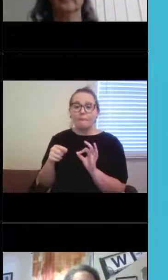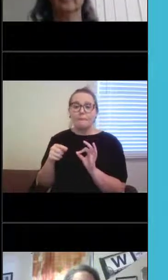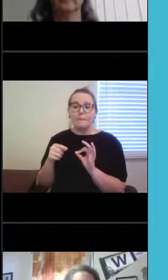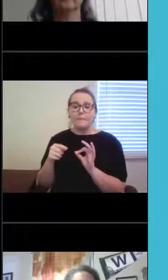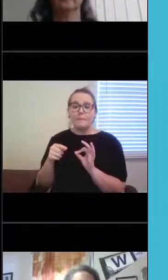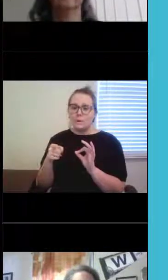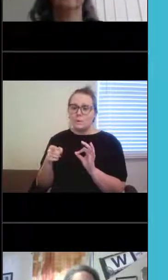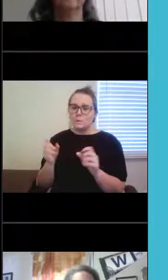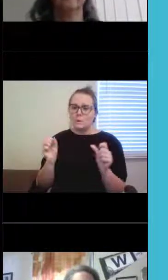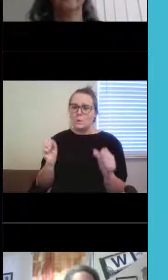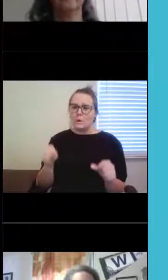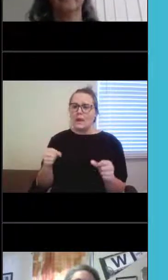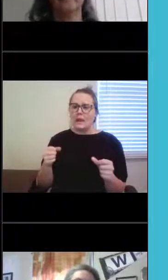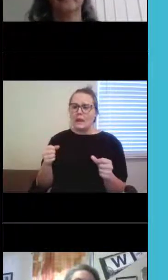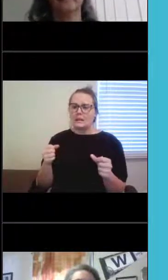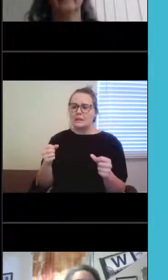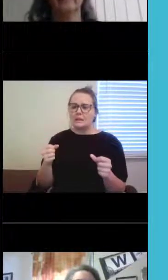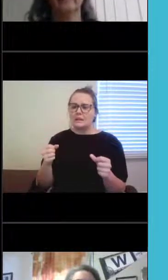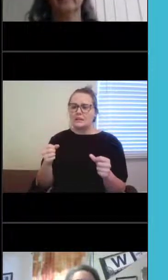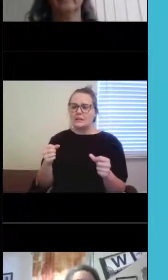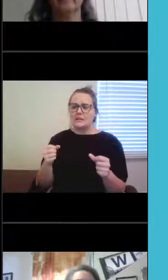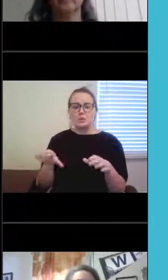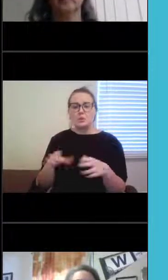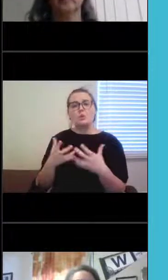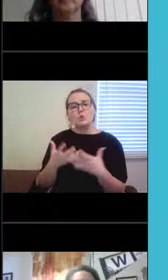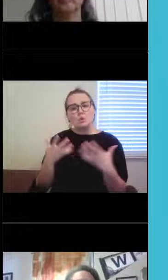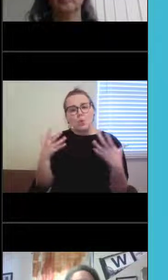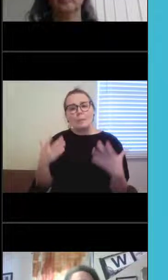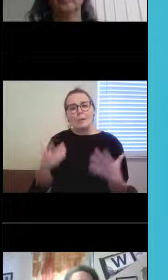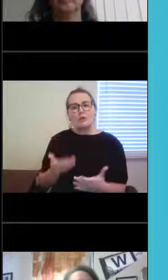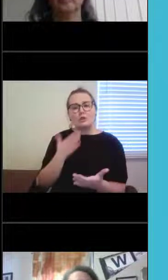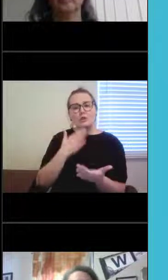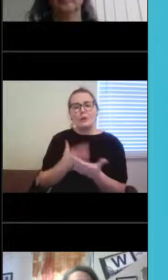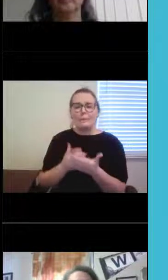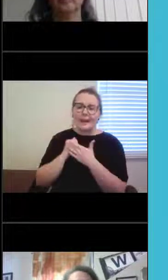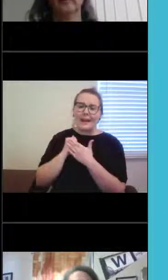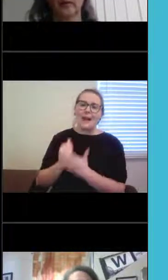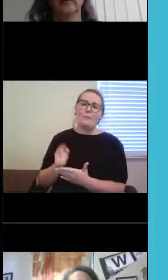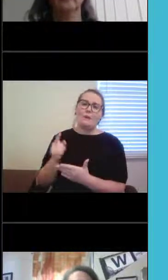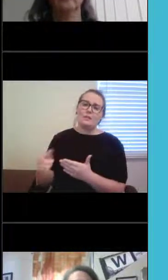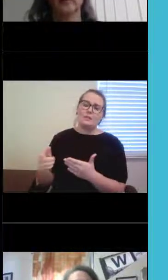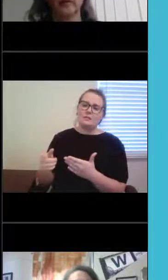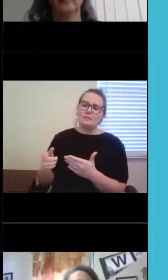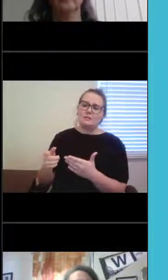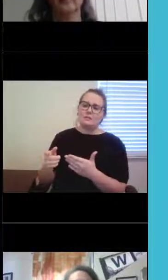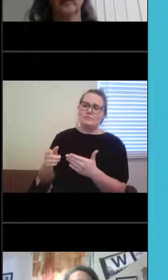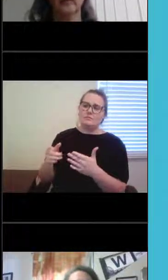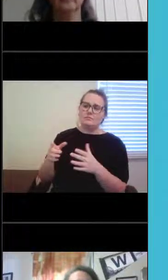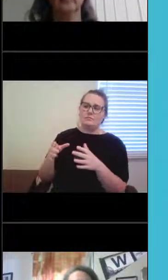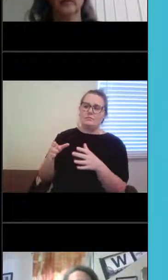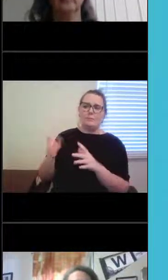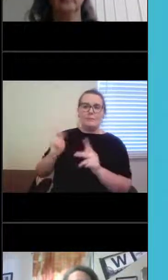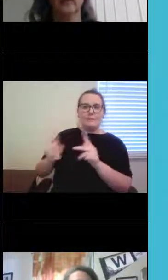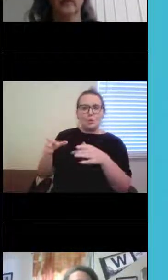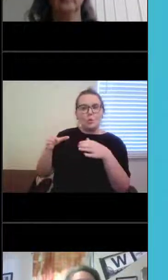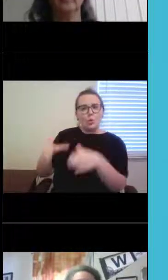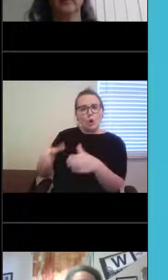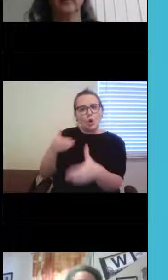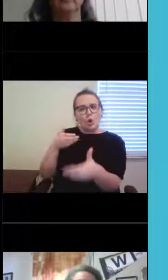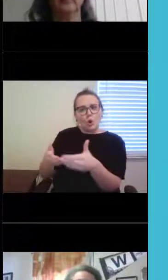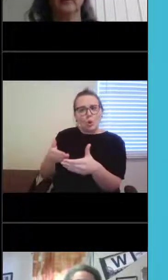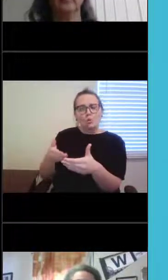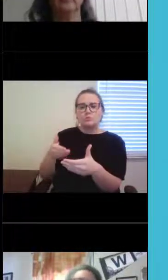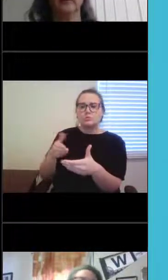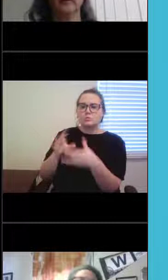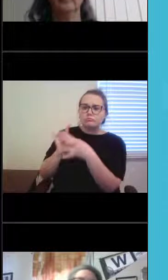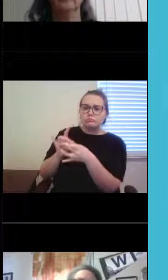you can just do so much good by helping those closest to the survivor not say the